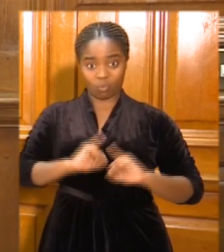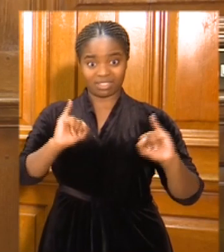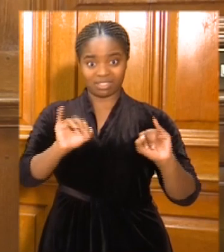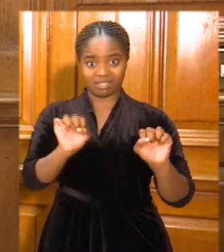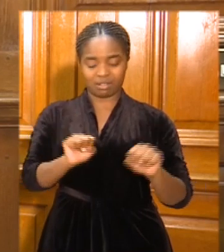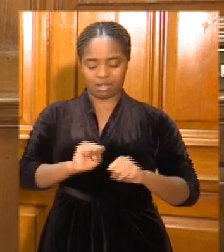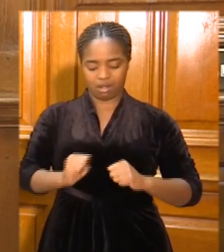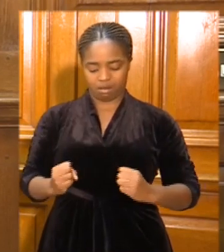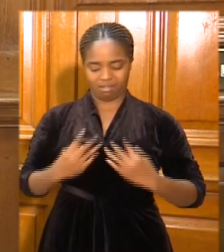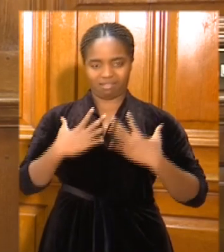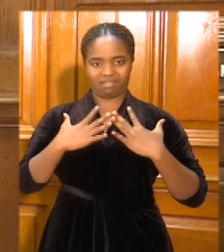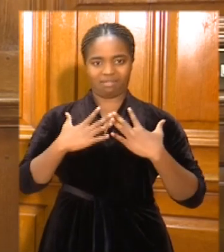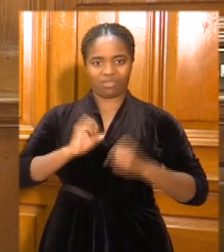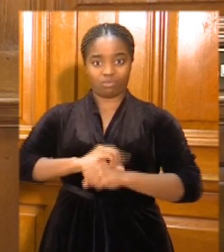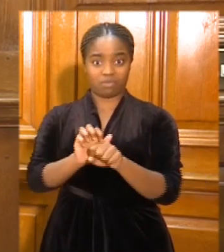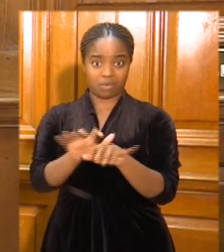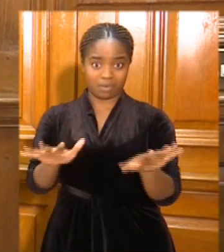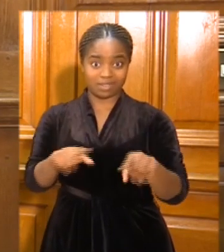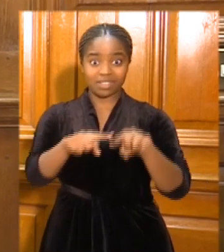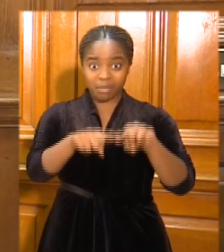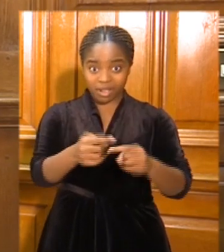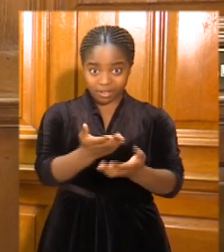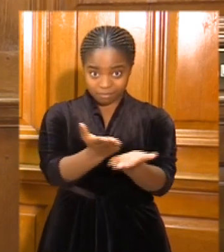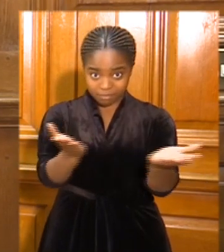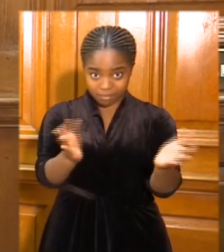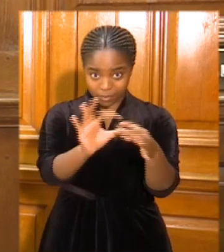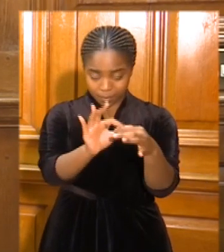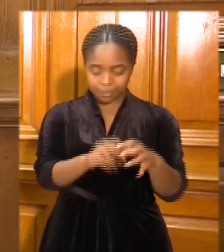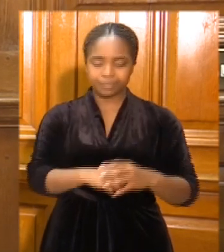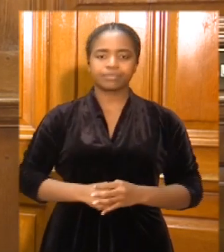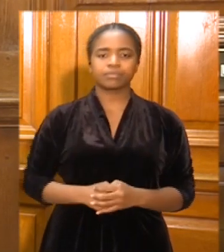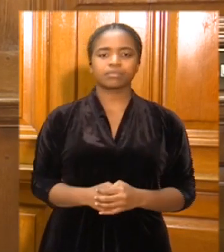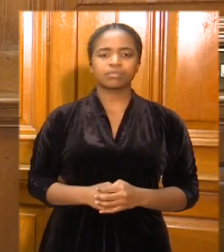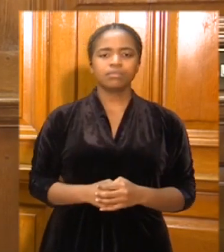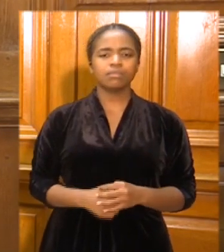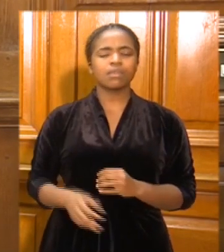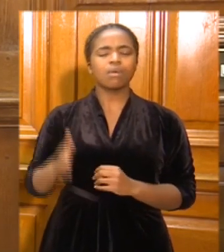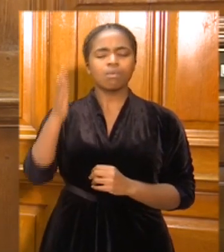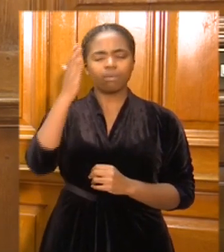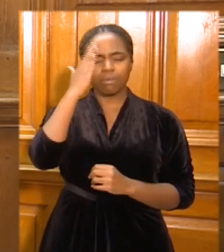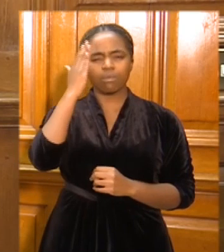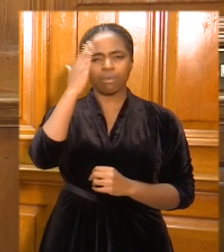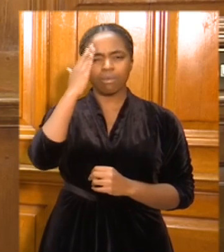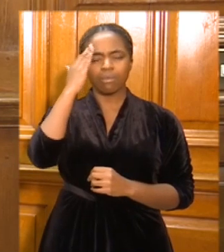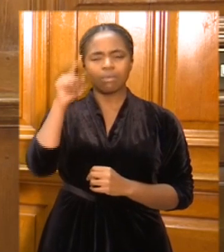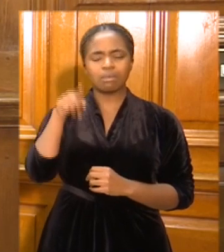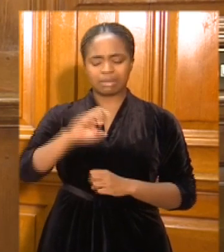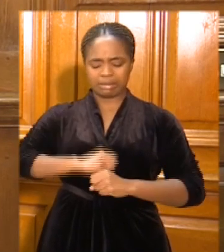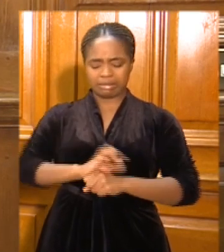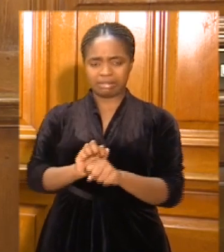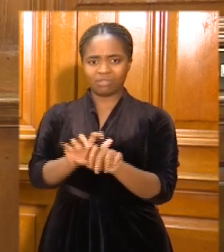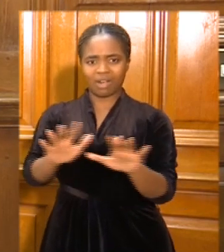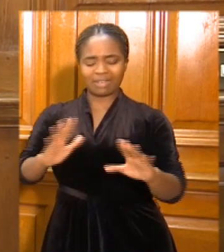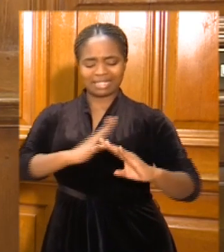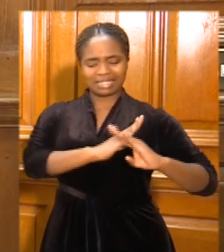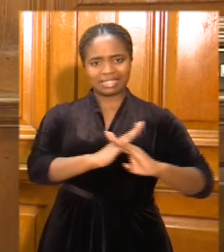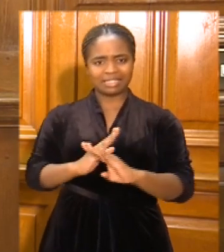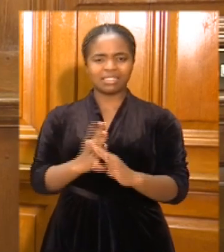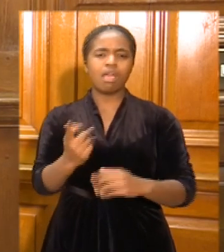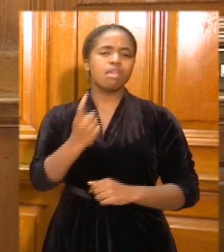of this pandemic. We know that the most effective defense against this virus is also